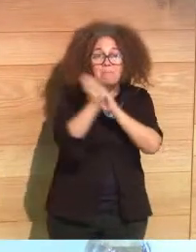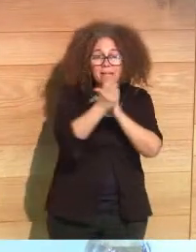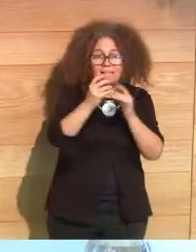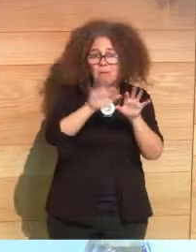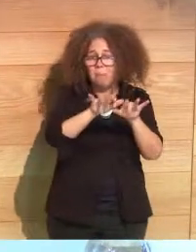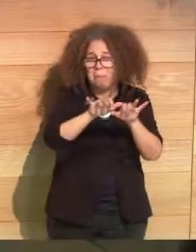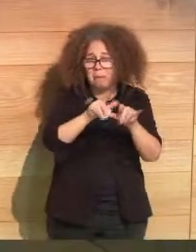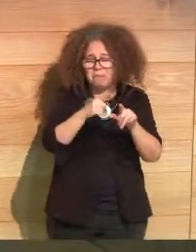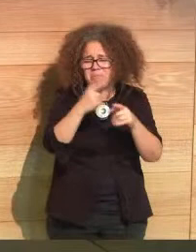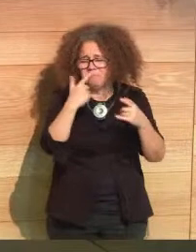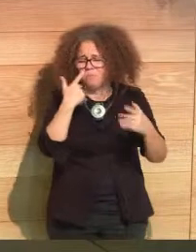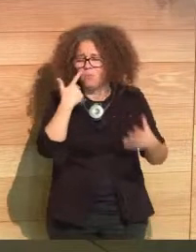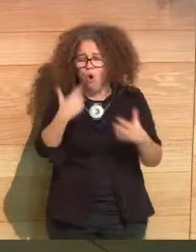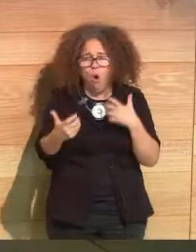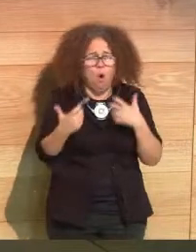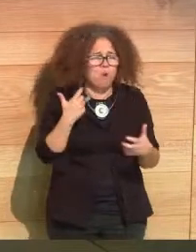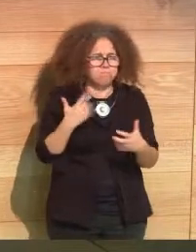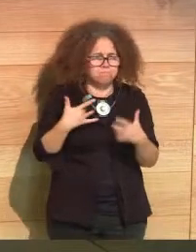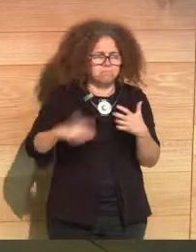too.